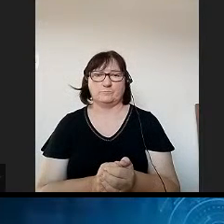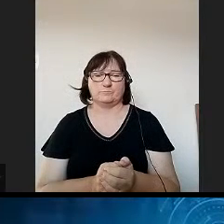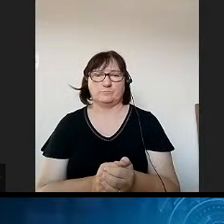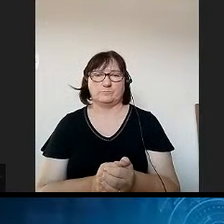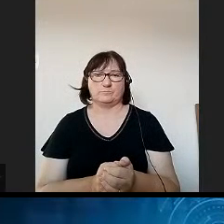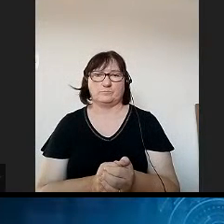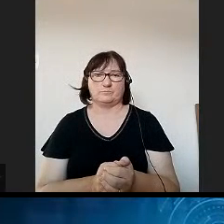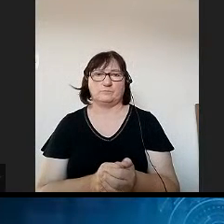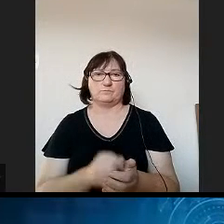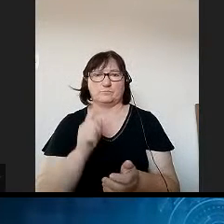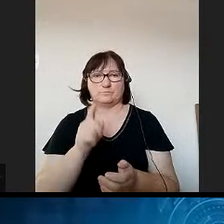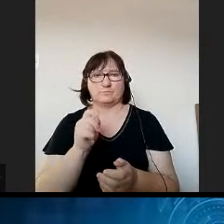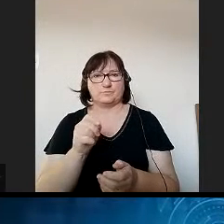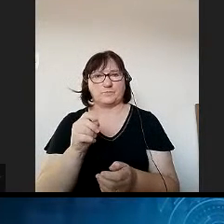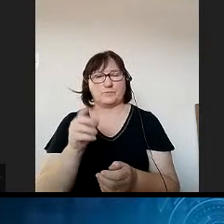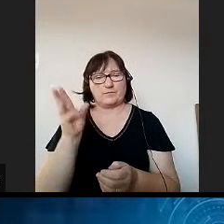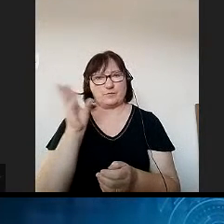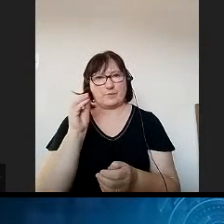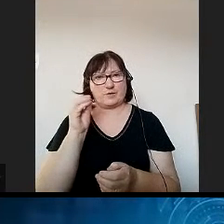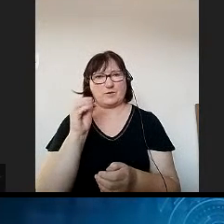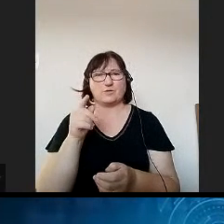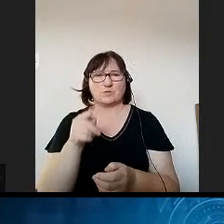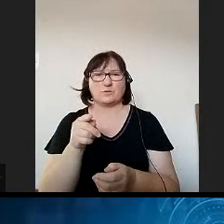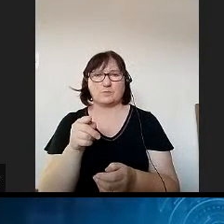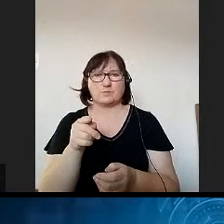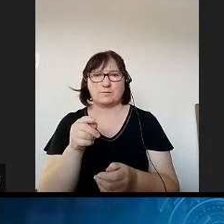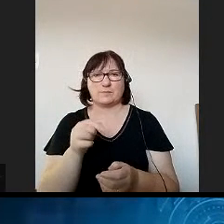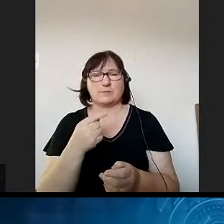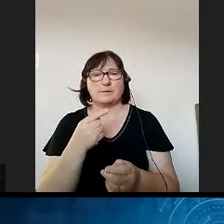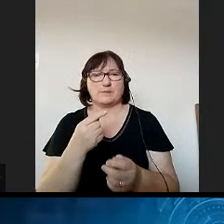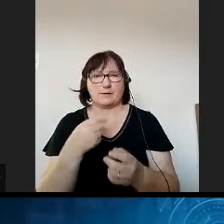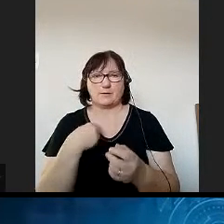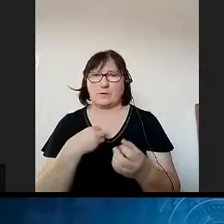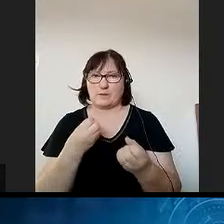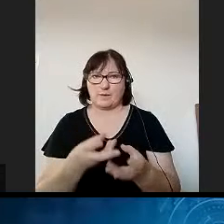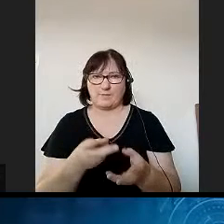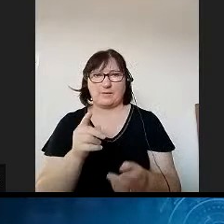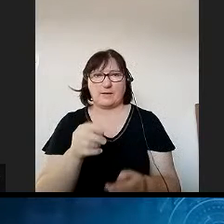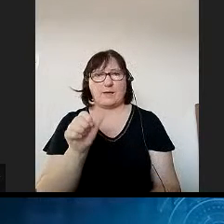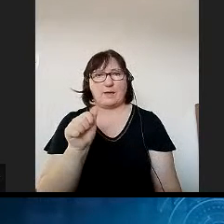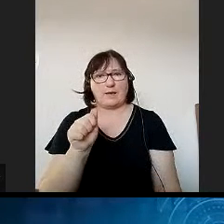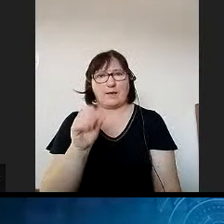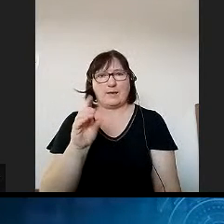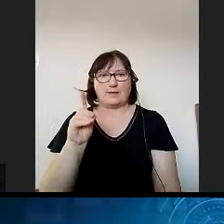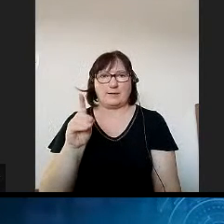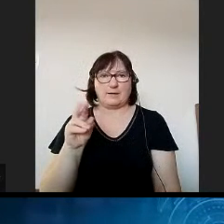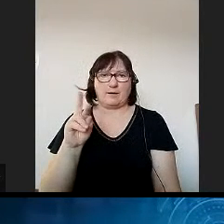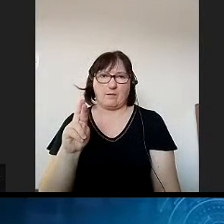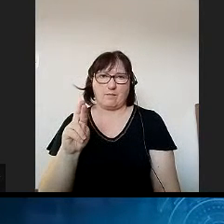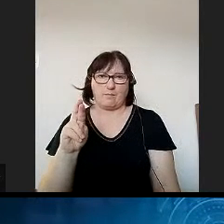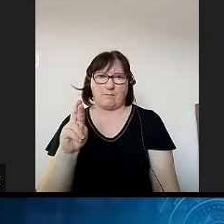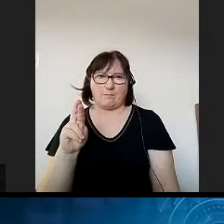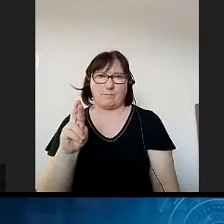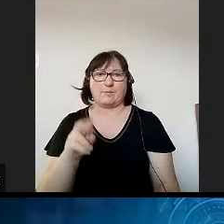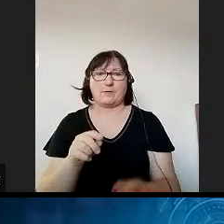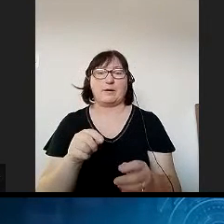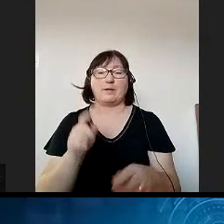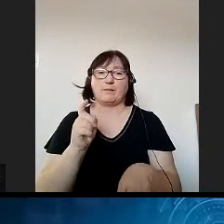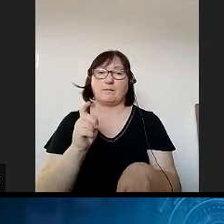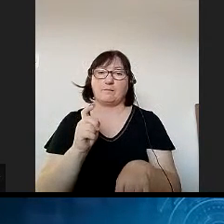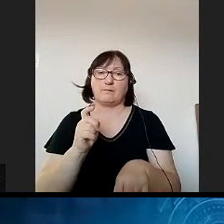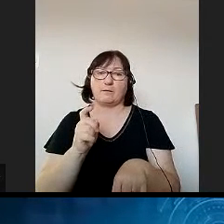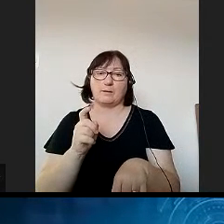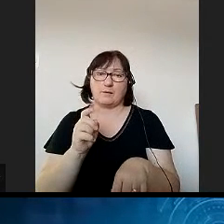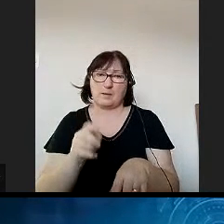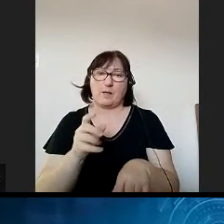information presented by Silwana, she clearly indicated that the ADR turnaround time, Patricia, is 90 days. So if we don't